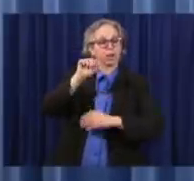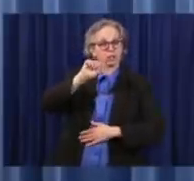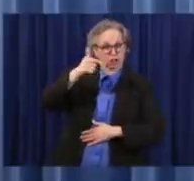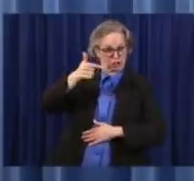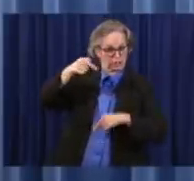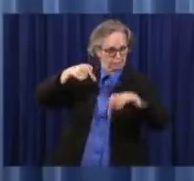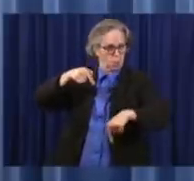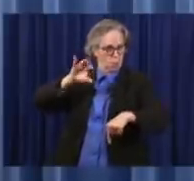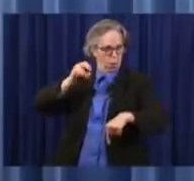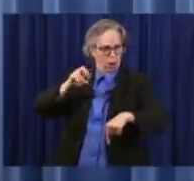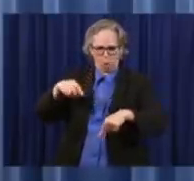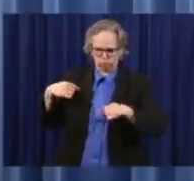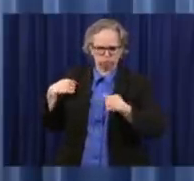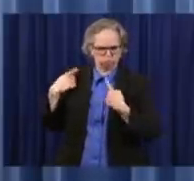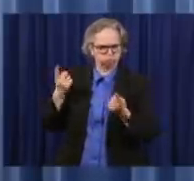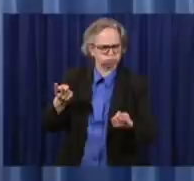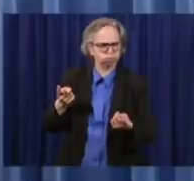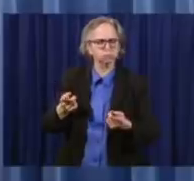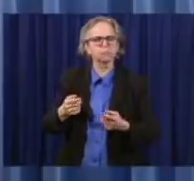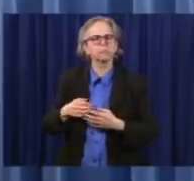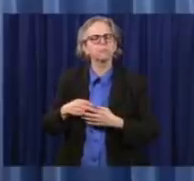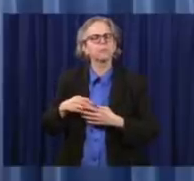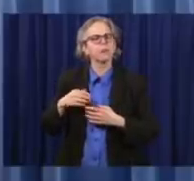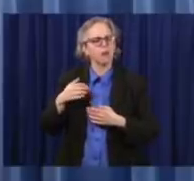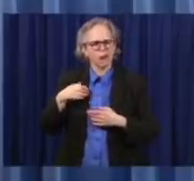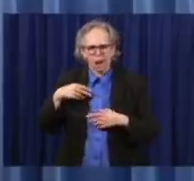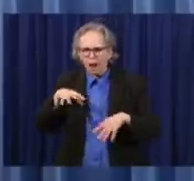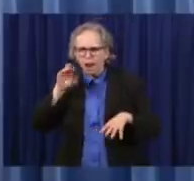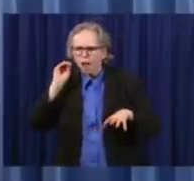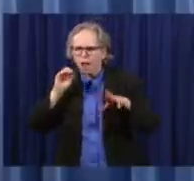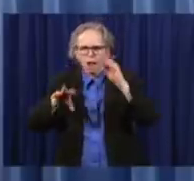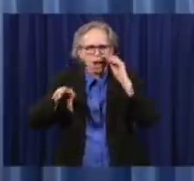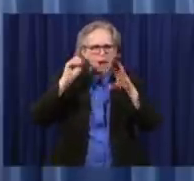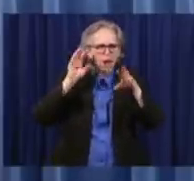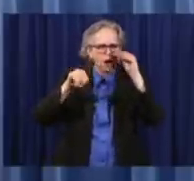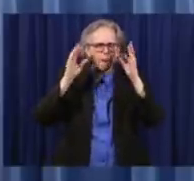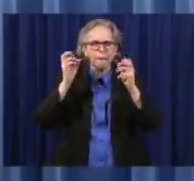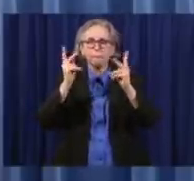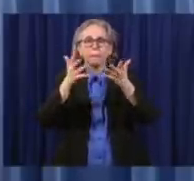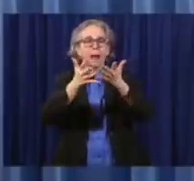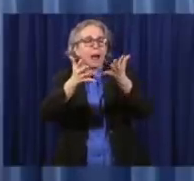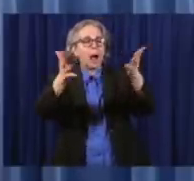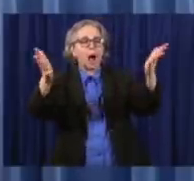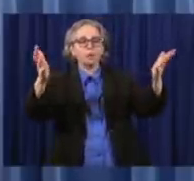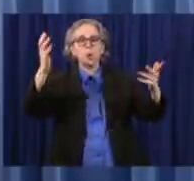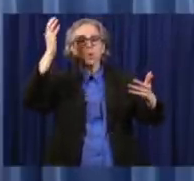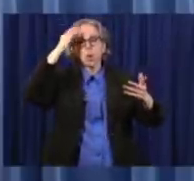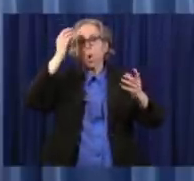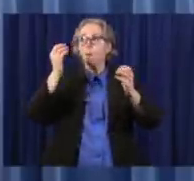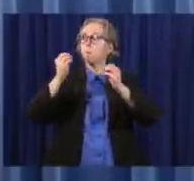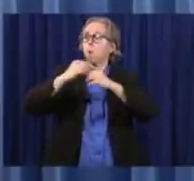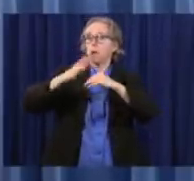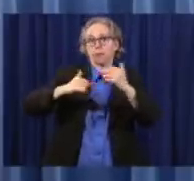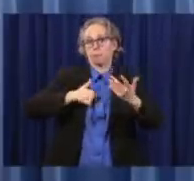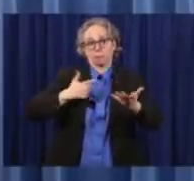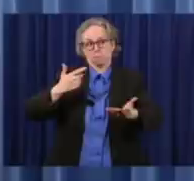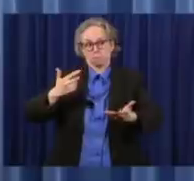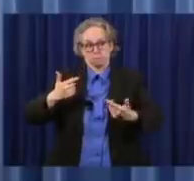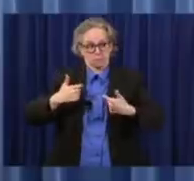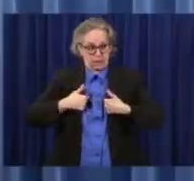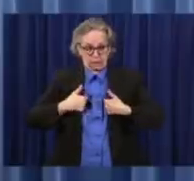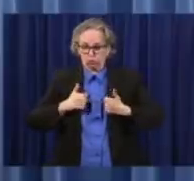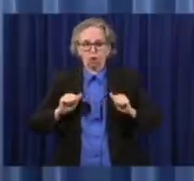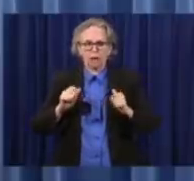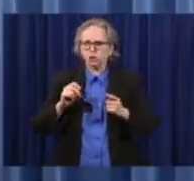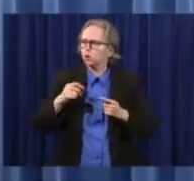is, I always figure there's people out here who know a lot more than I do, and we try to bring them together. And so what we